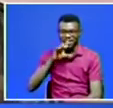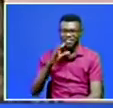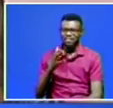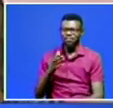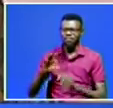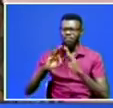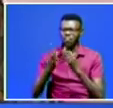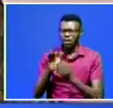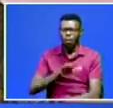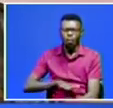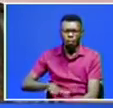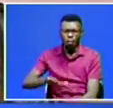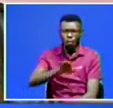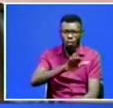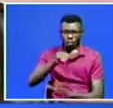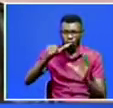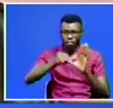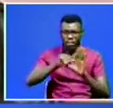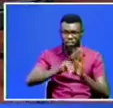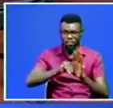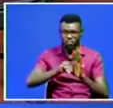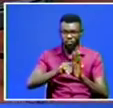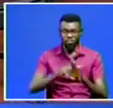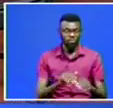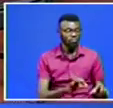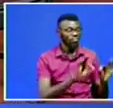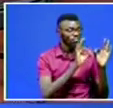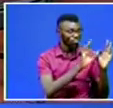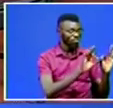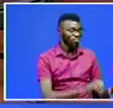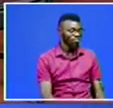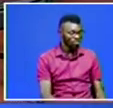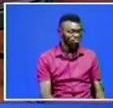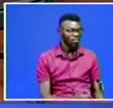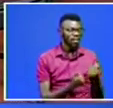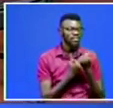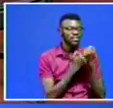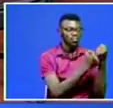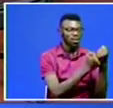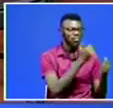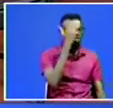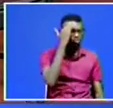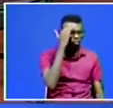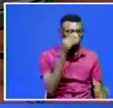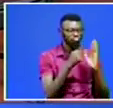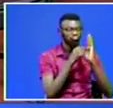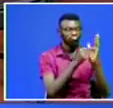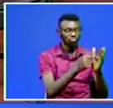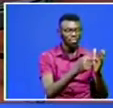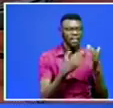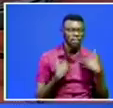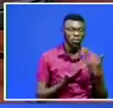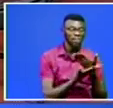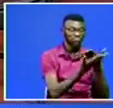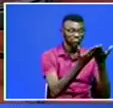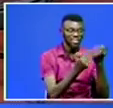my whole family. The whole family. Yeah. Well, that's really amazing. Mm. And the same support, I'm sure, will be shown or portrayed by your fans while